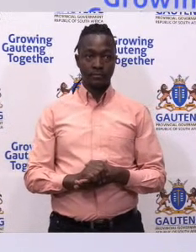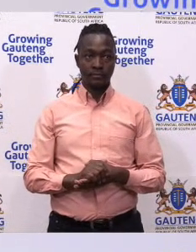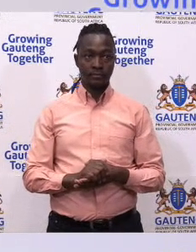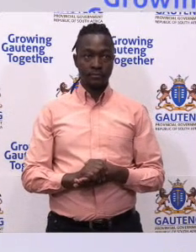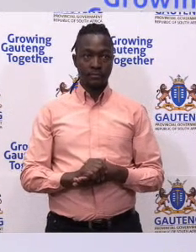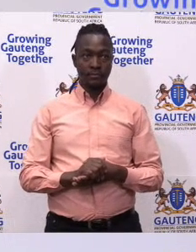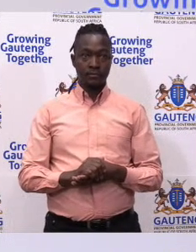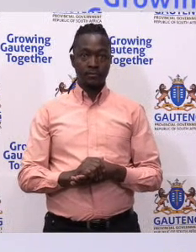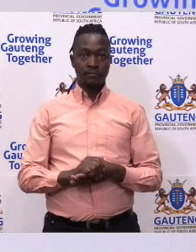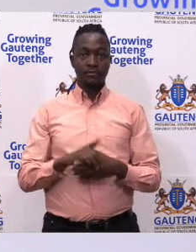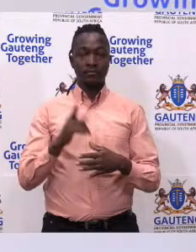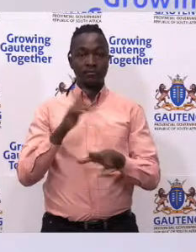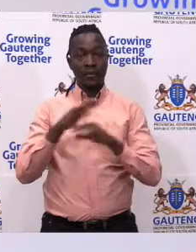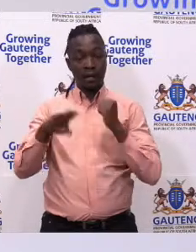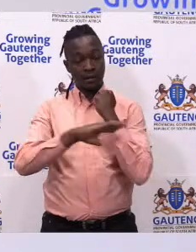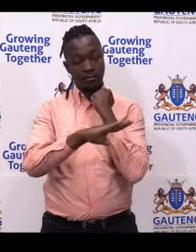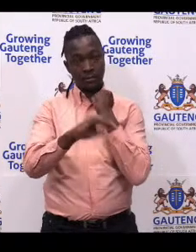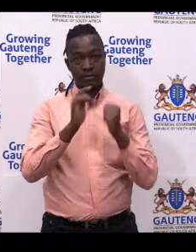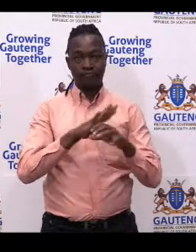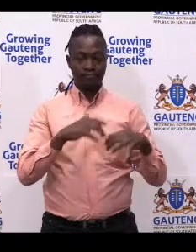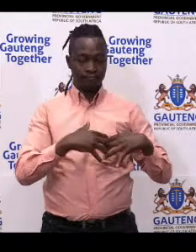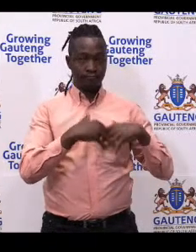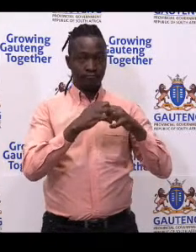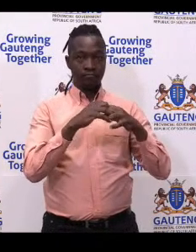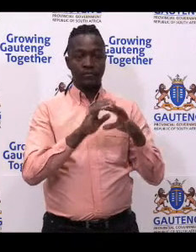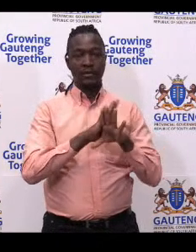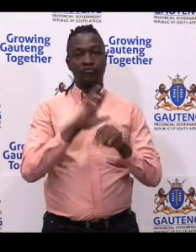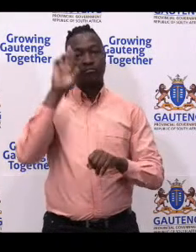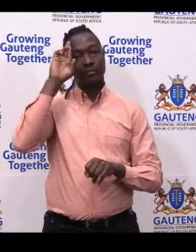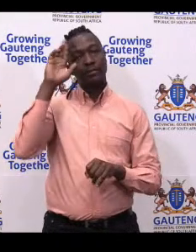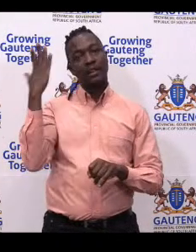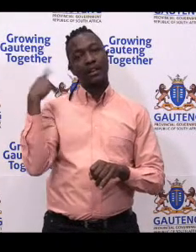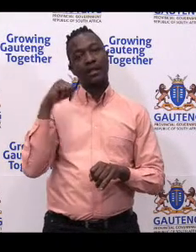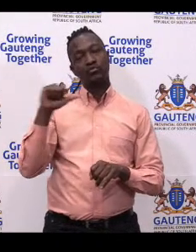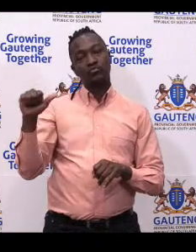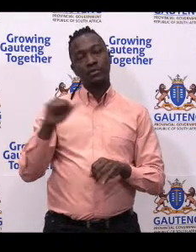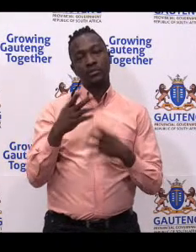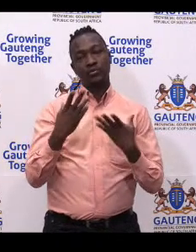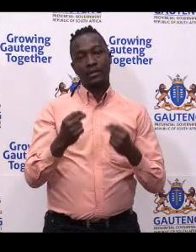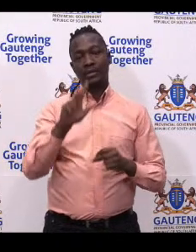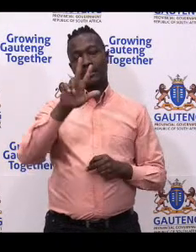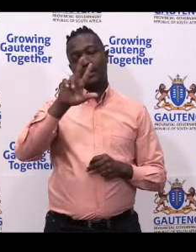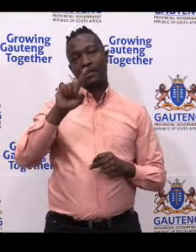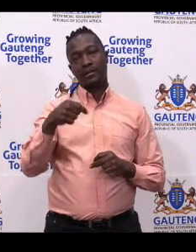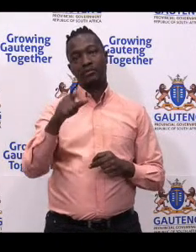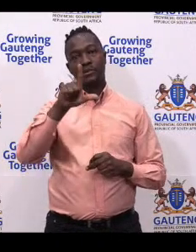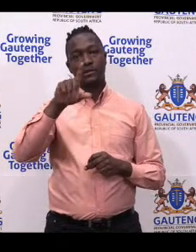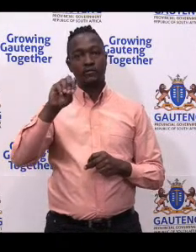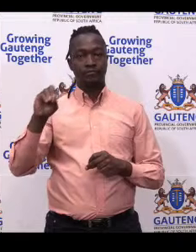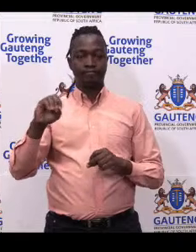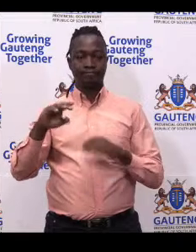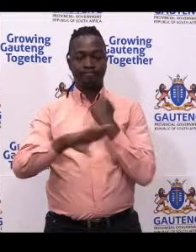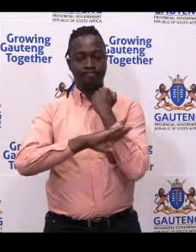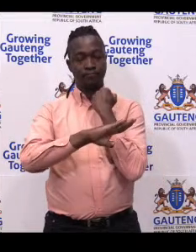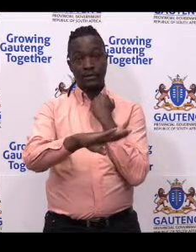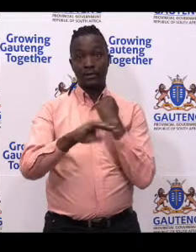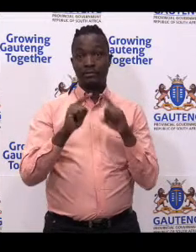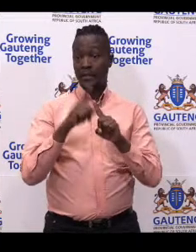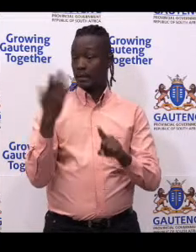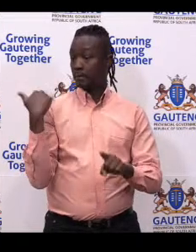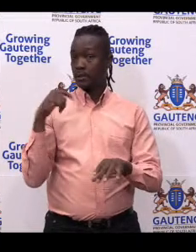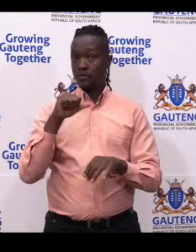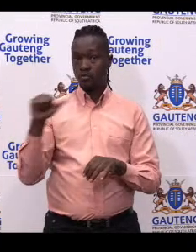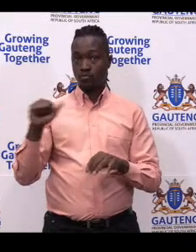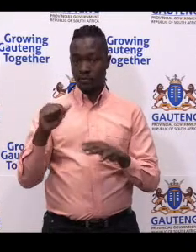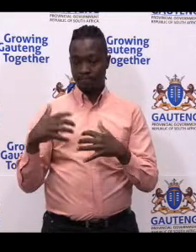beds that we have put in. Last week, you'll recall that we had over 8,700 beds, but in the past week, we have